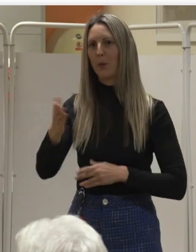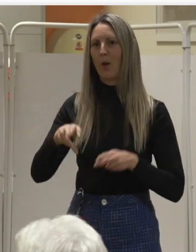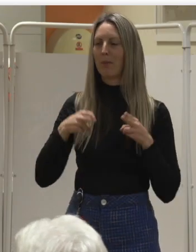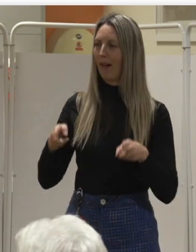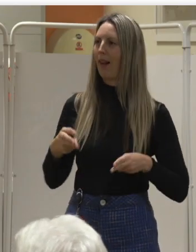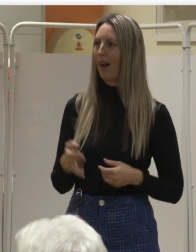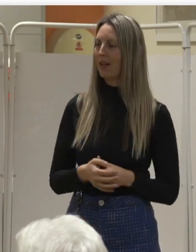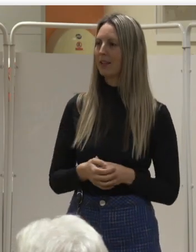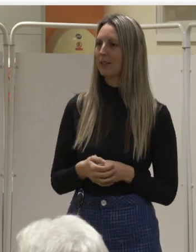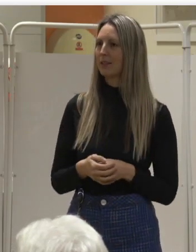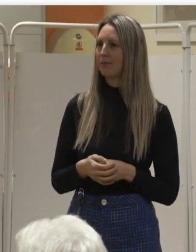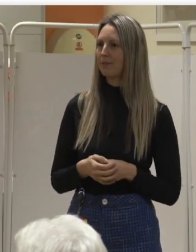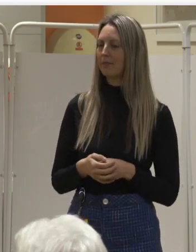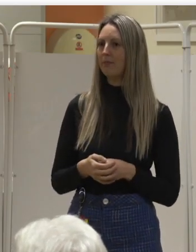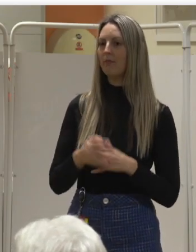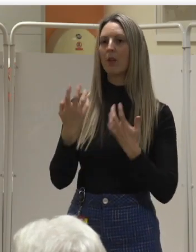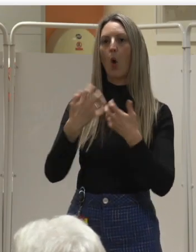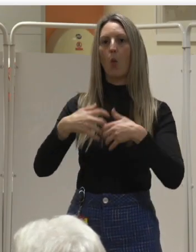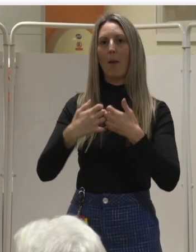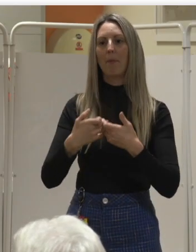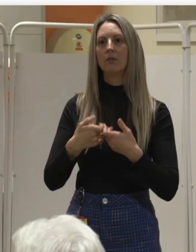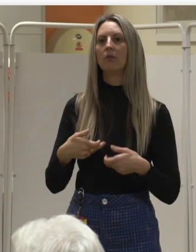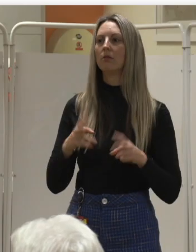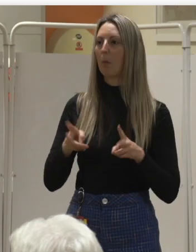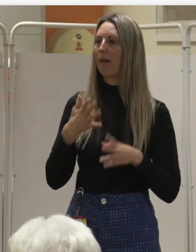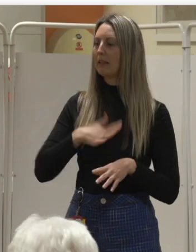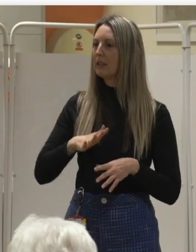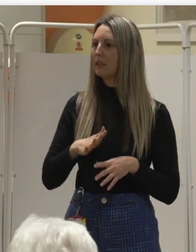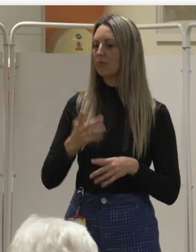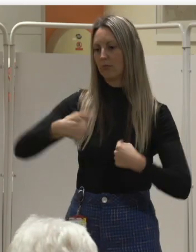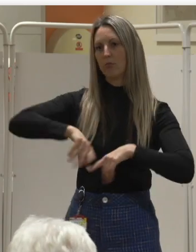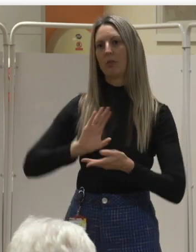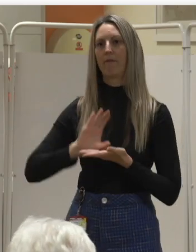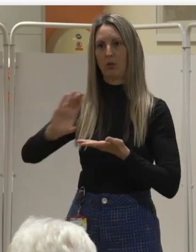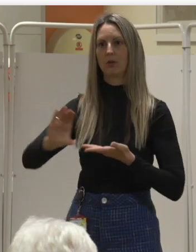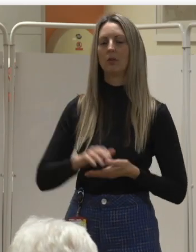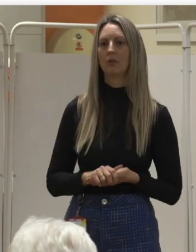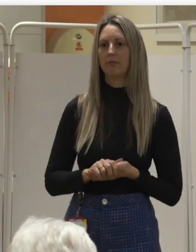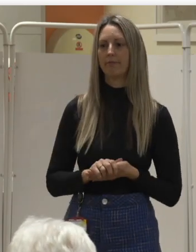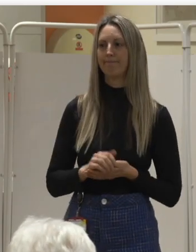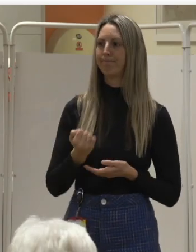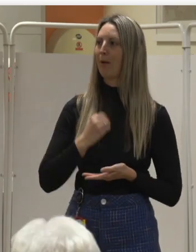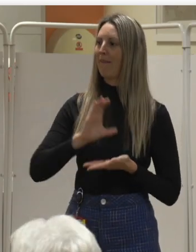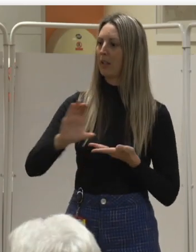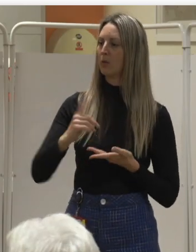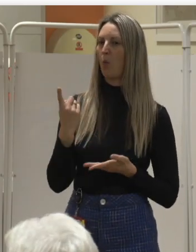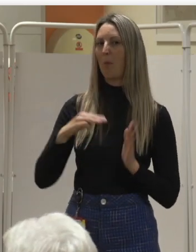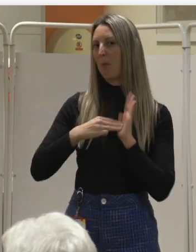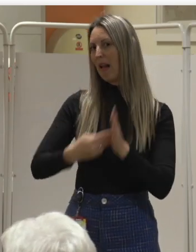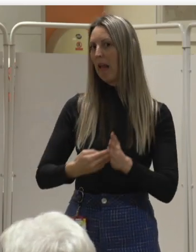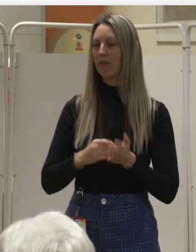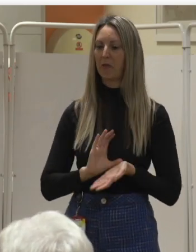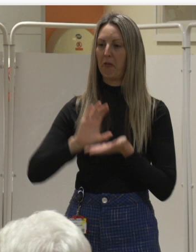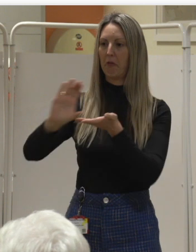also fund a lot of equipment. So we do provide about £1 million worth of equipment every year into the